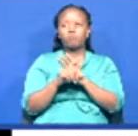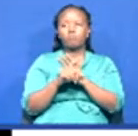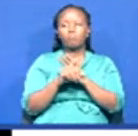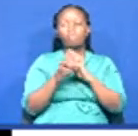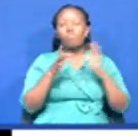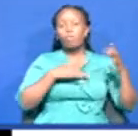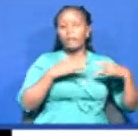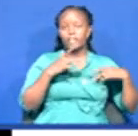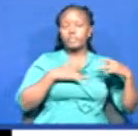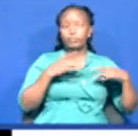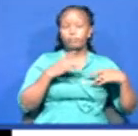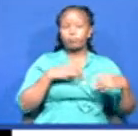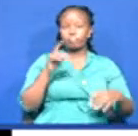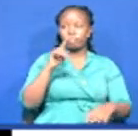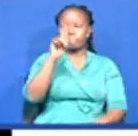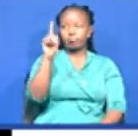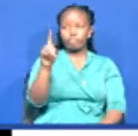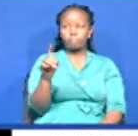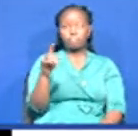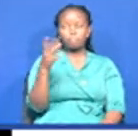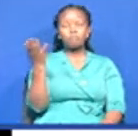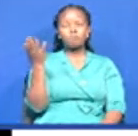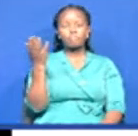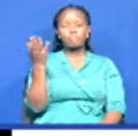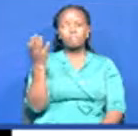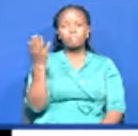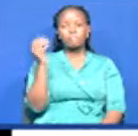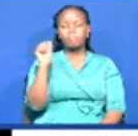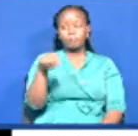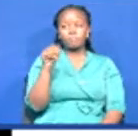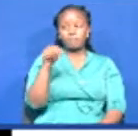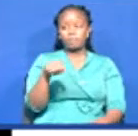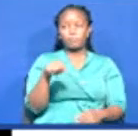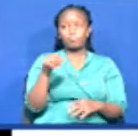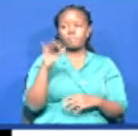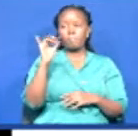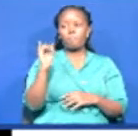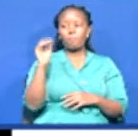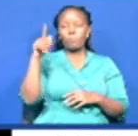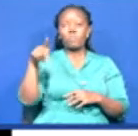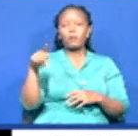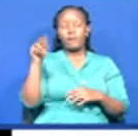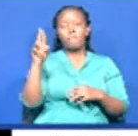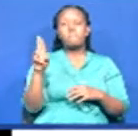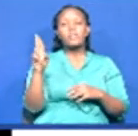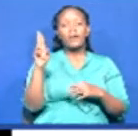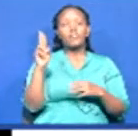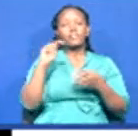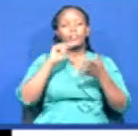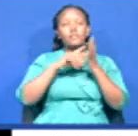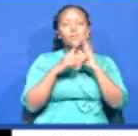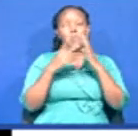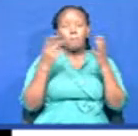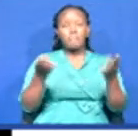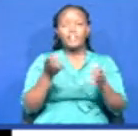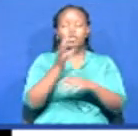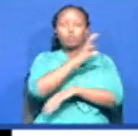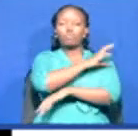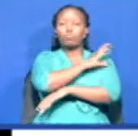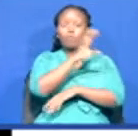question. Yes, the IPR recommendation is also meant to empower consumers to